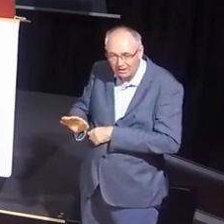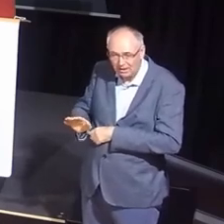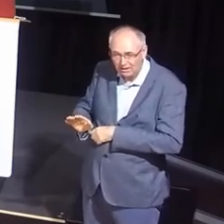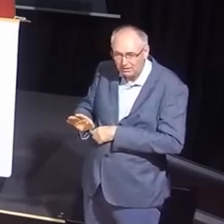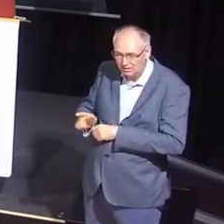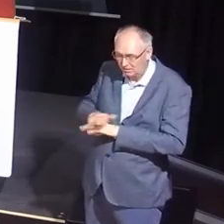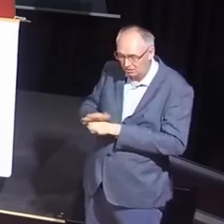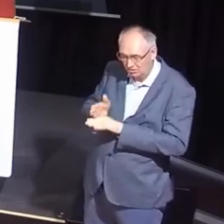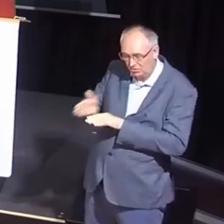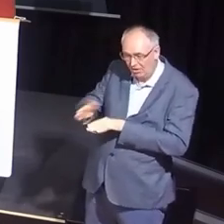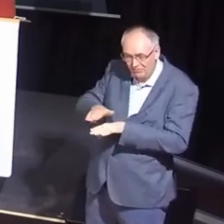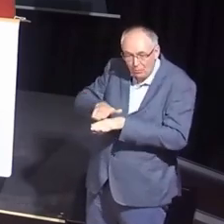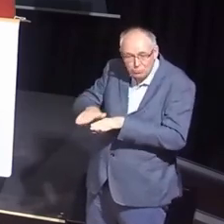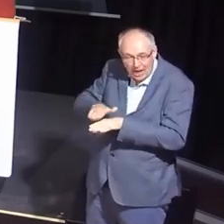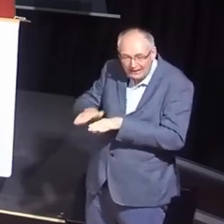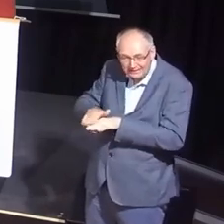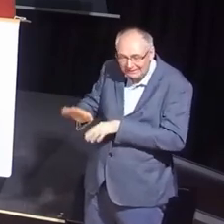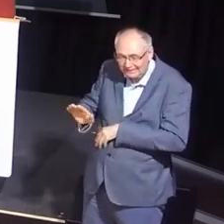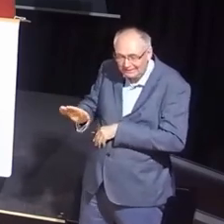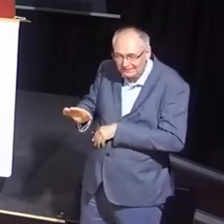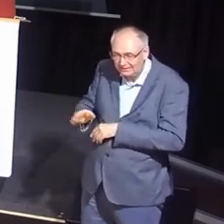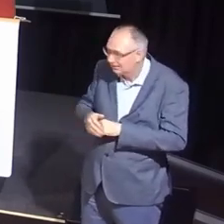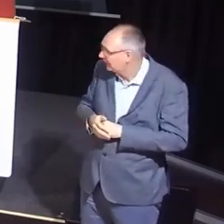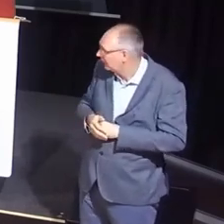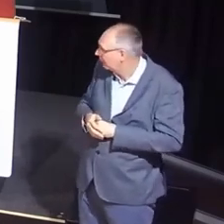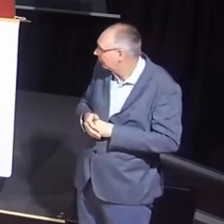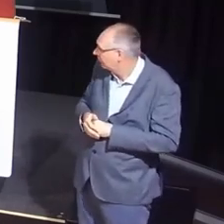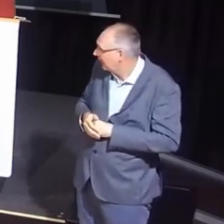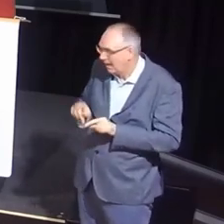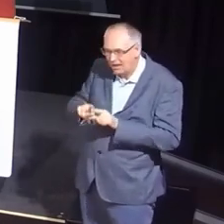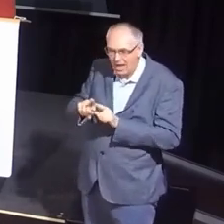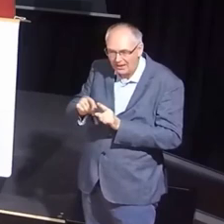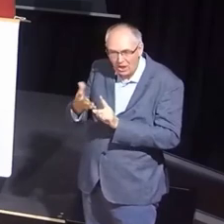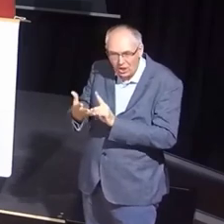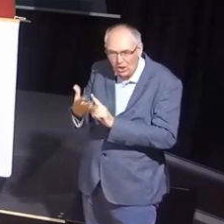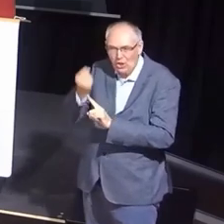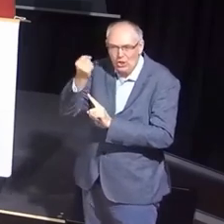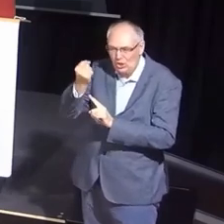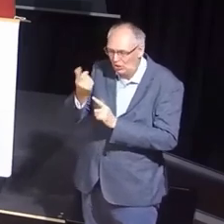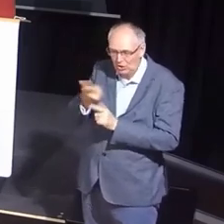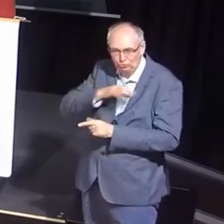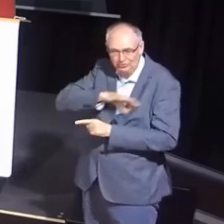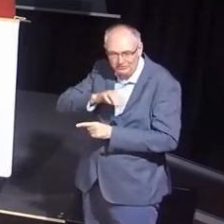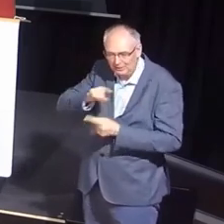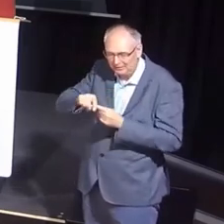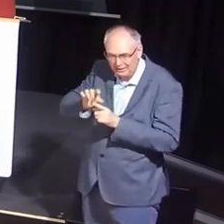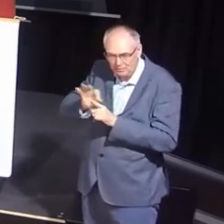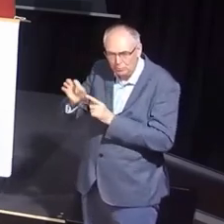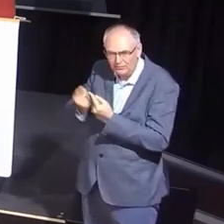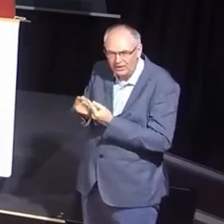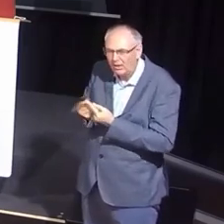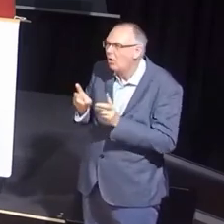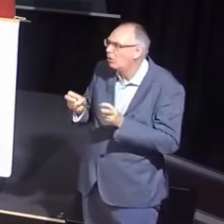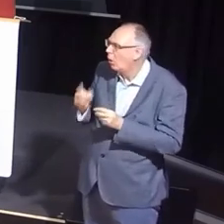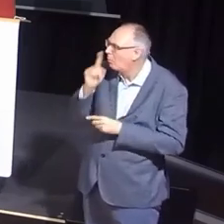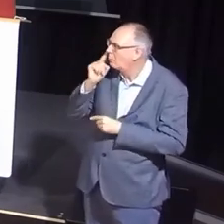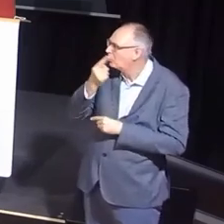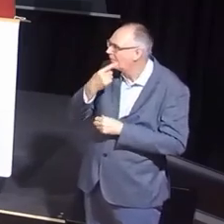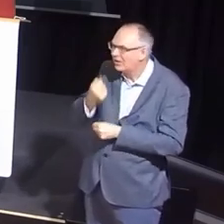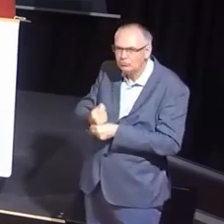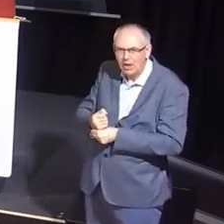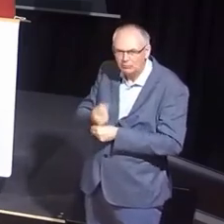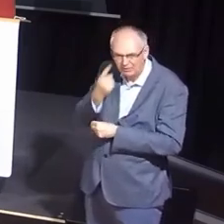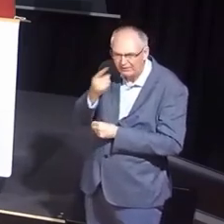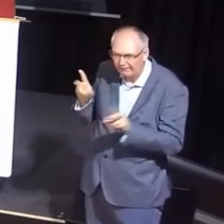to go practice your skills. They were meant to be a place to, like, earn achievements and prove yourself. I think they're actually called proving grounds now that I think about that.